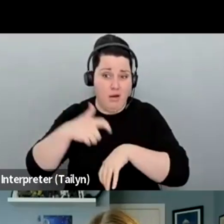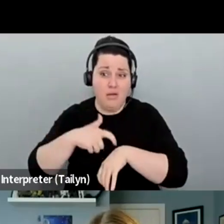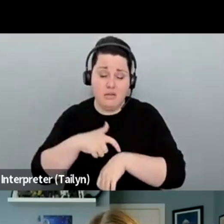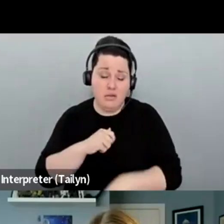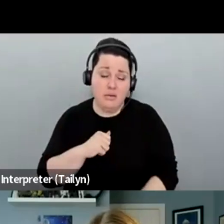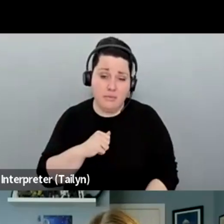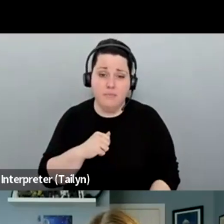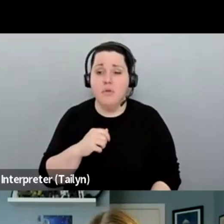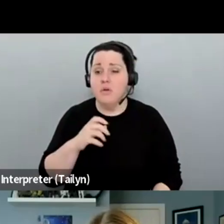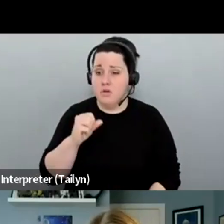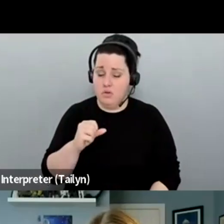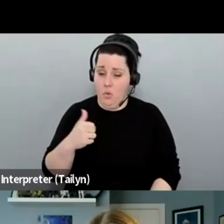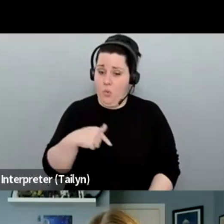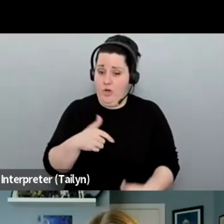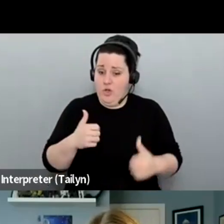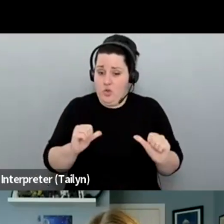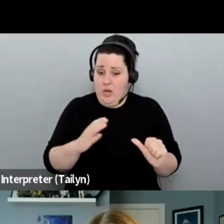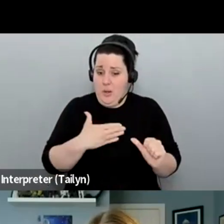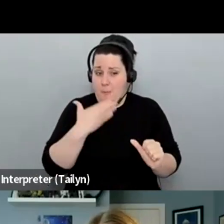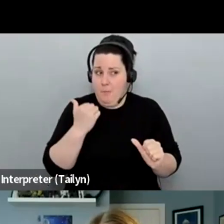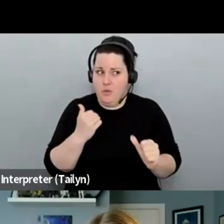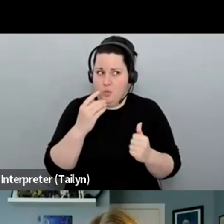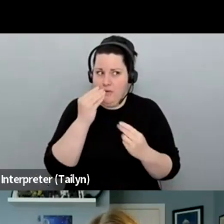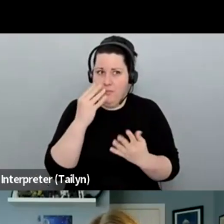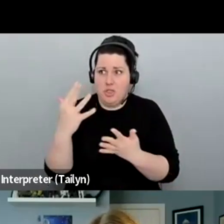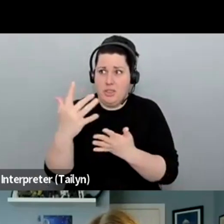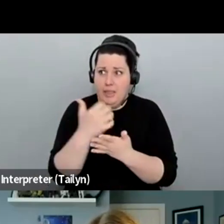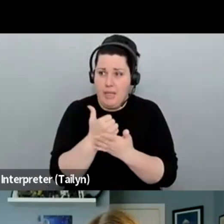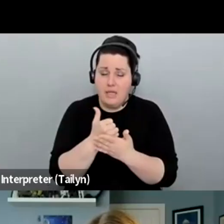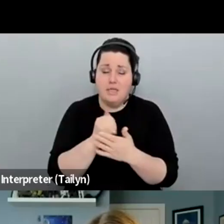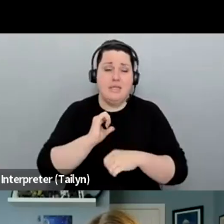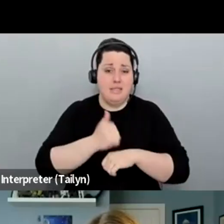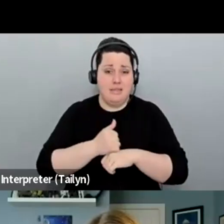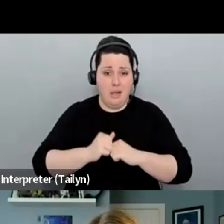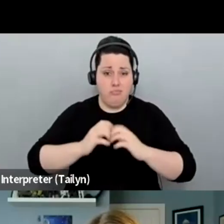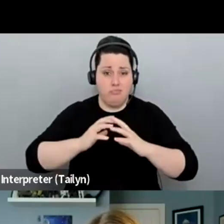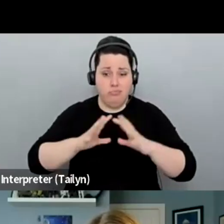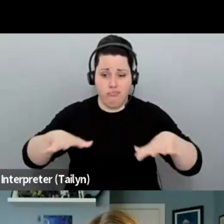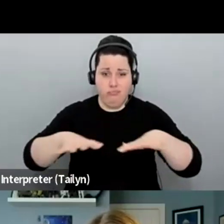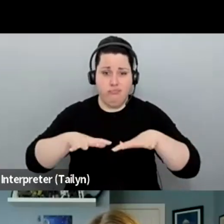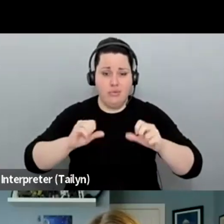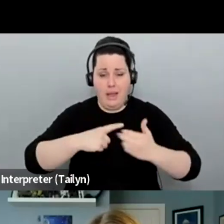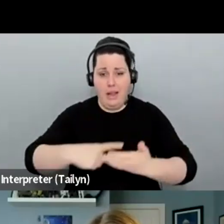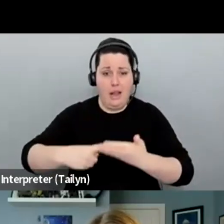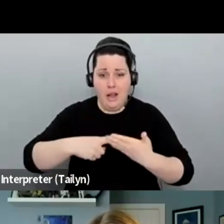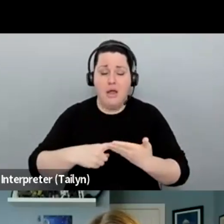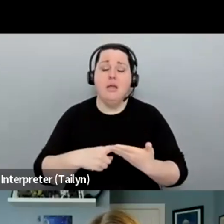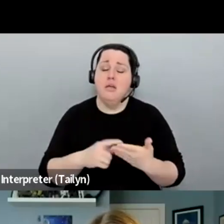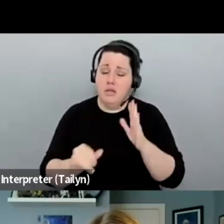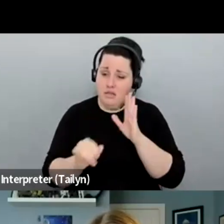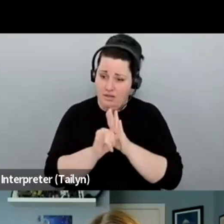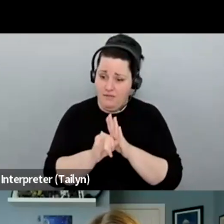So on our end, we are doing our best to sort of gather information, create convening spaces like these, and then identify where are there